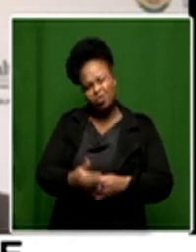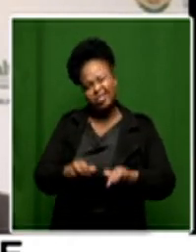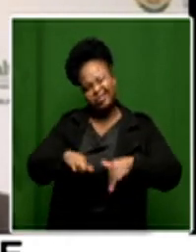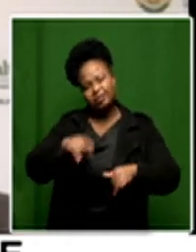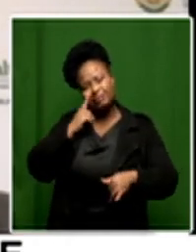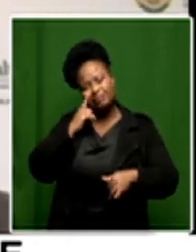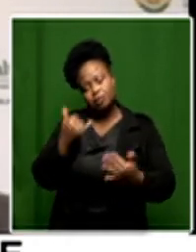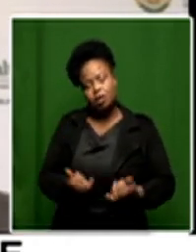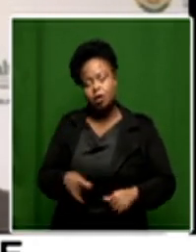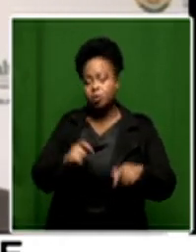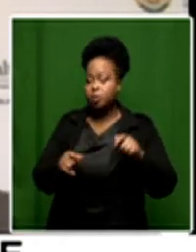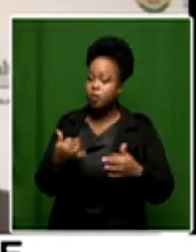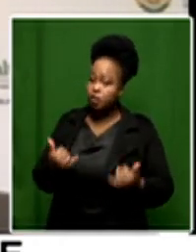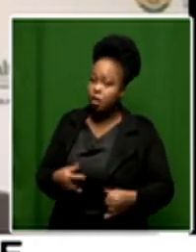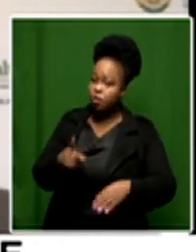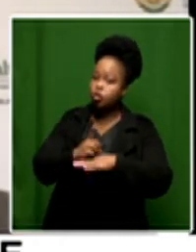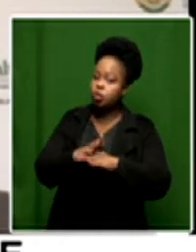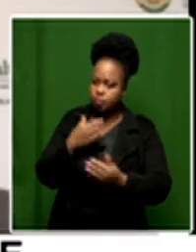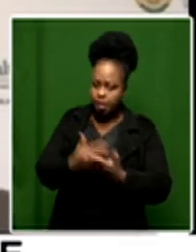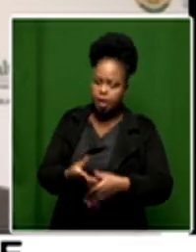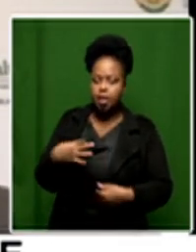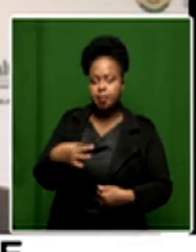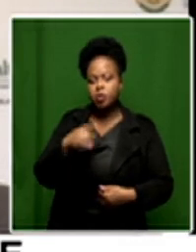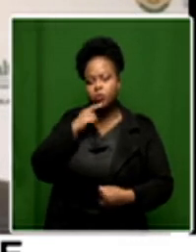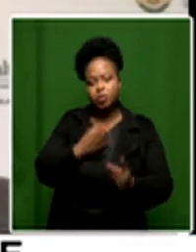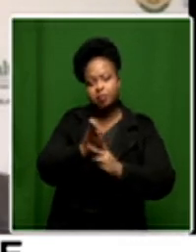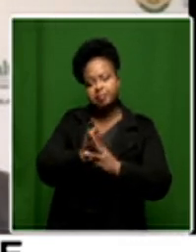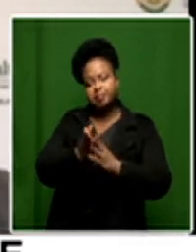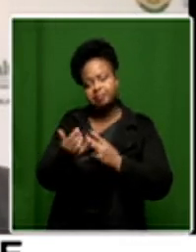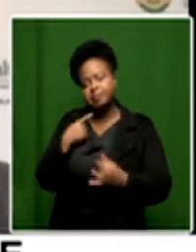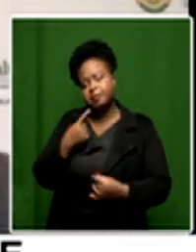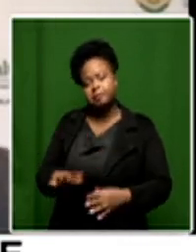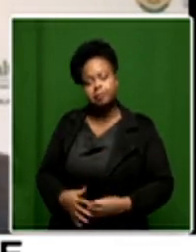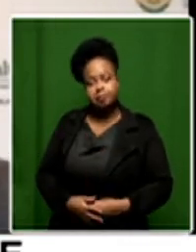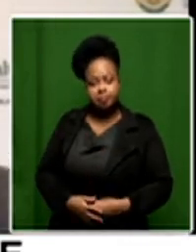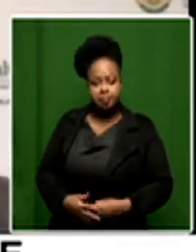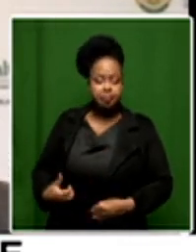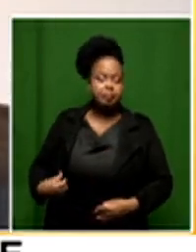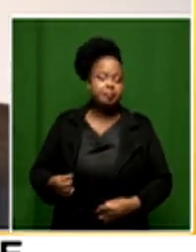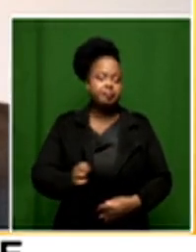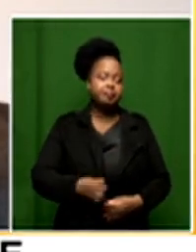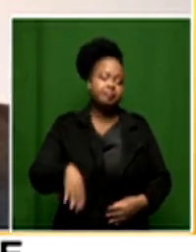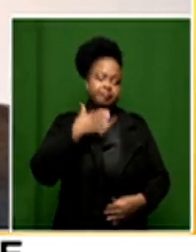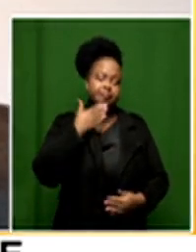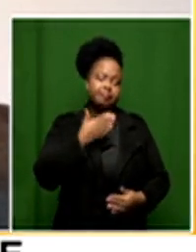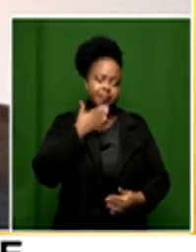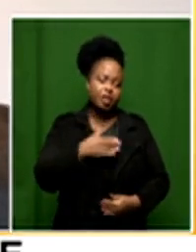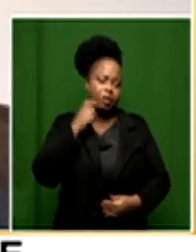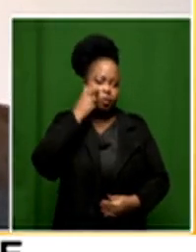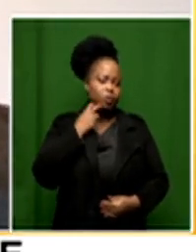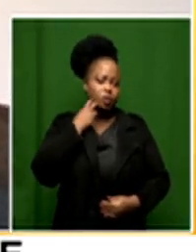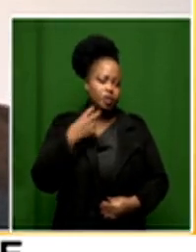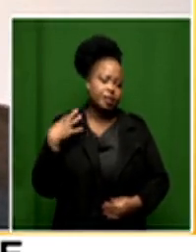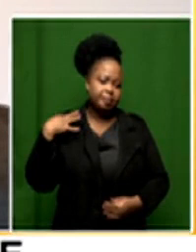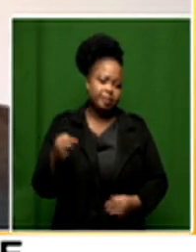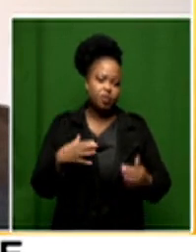for. In the meantime, doctors can apply using this channels that I'm indicating. Dr. Zweli Mkhize, thank you so much for your time this